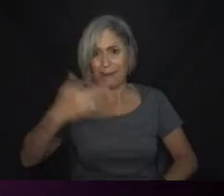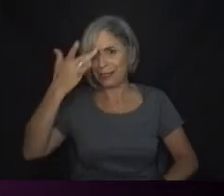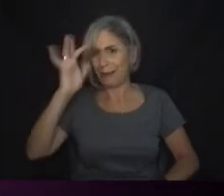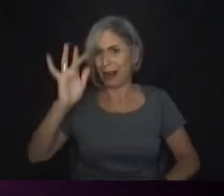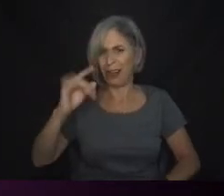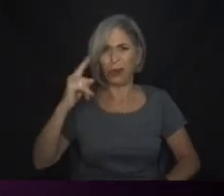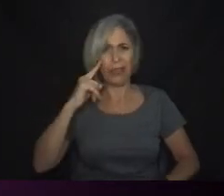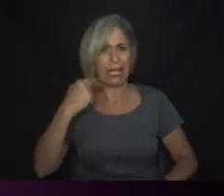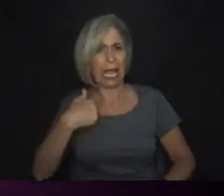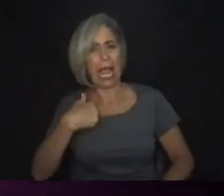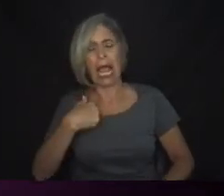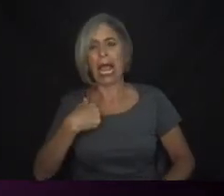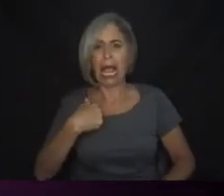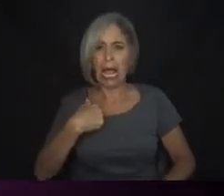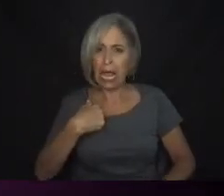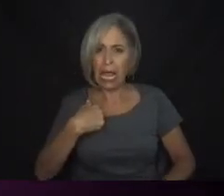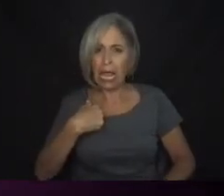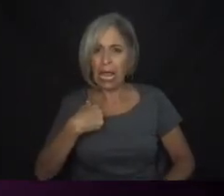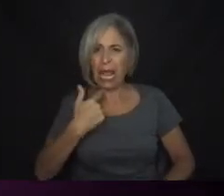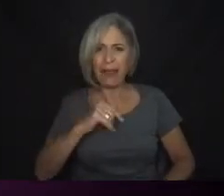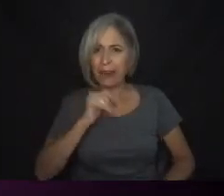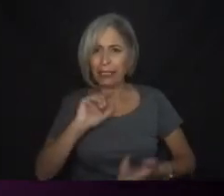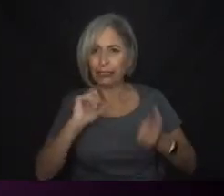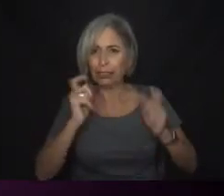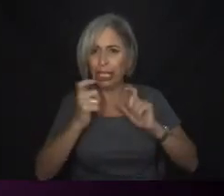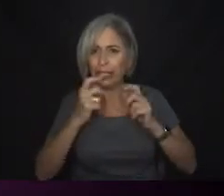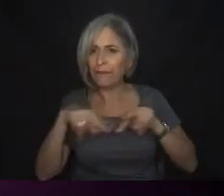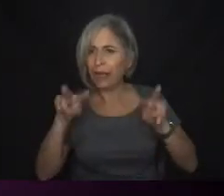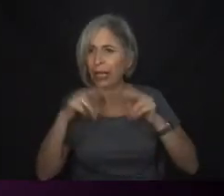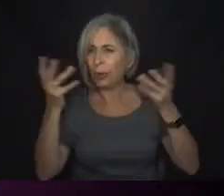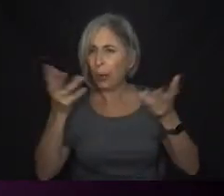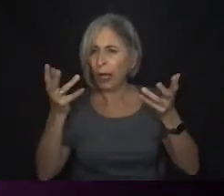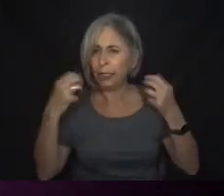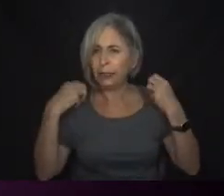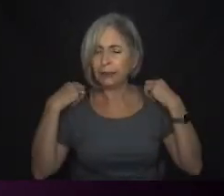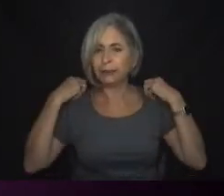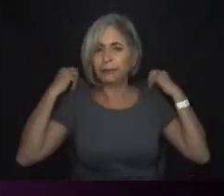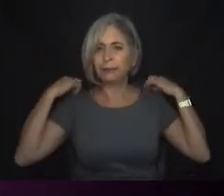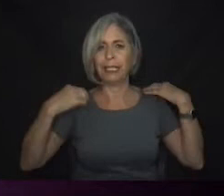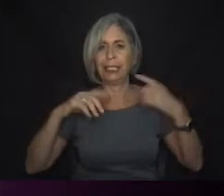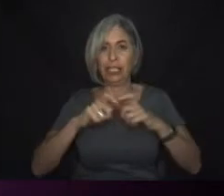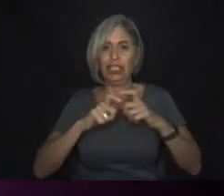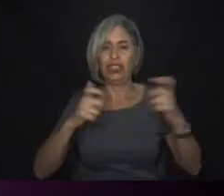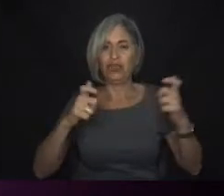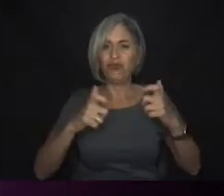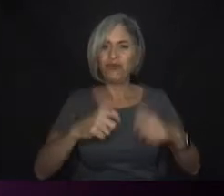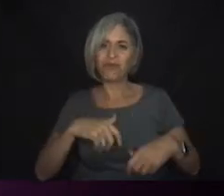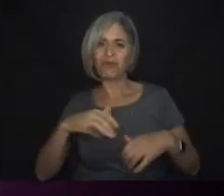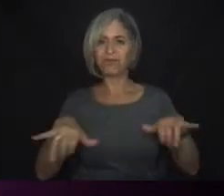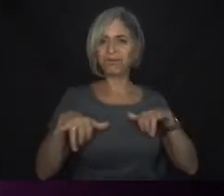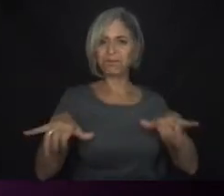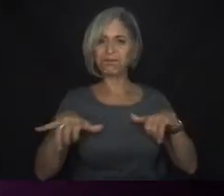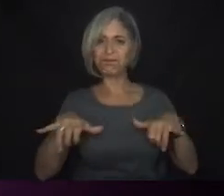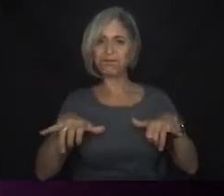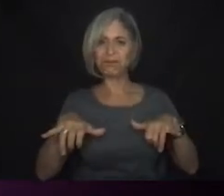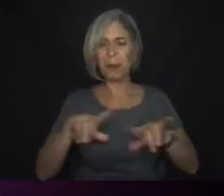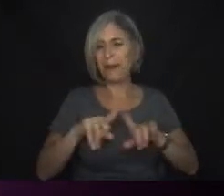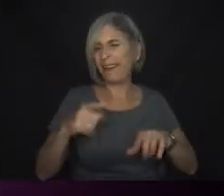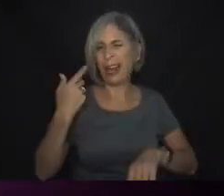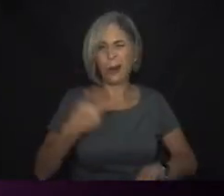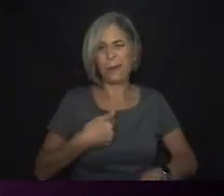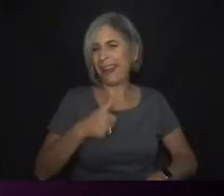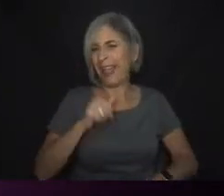here like unchanged. You won't really get much value. It may be good for me, it's just a massive flex, but I don't want to be that guy. So we're